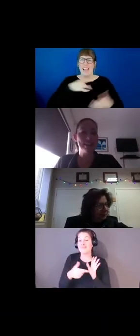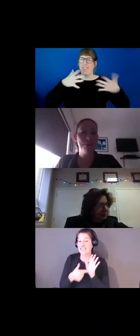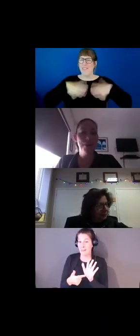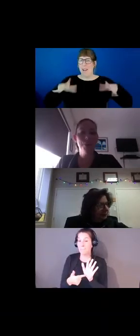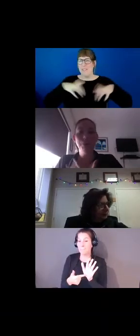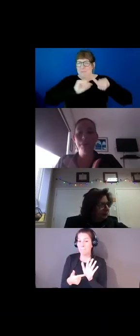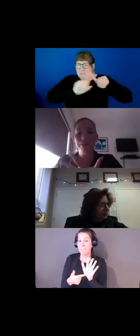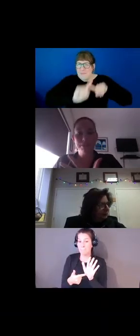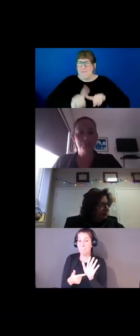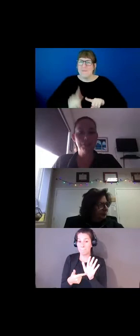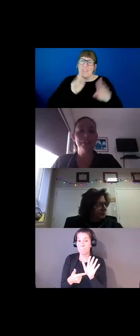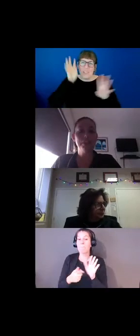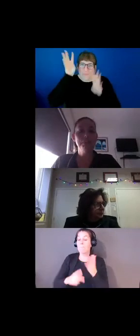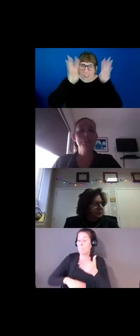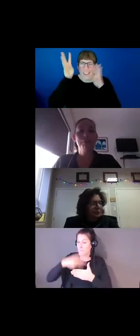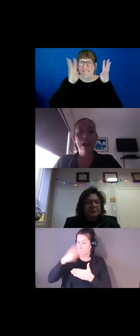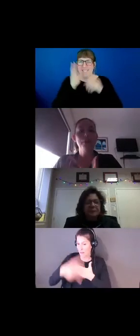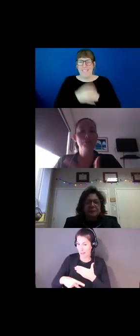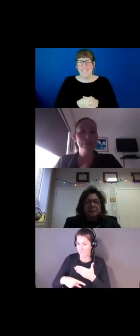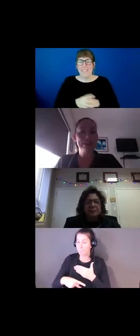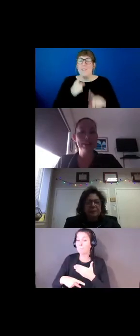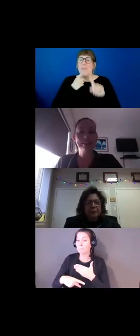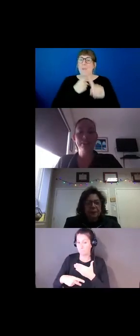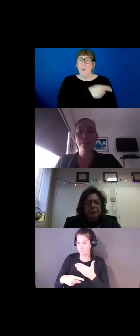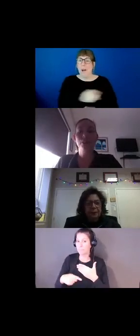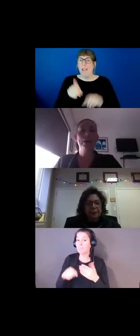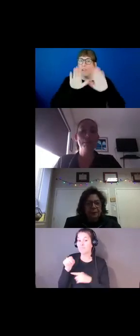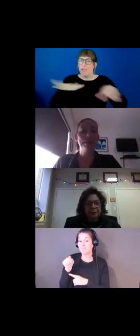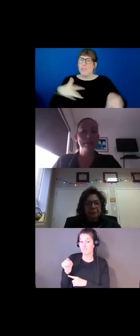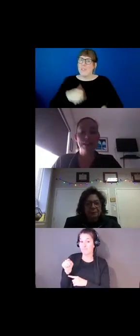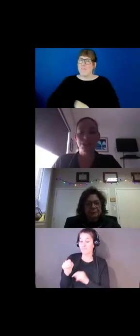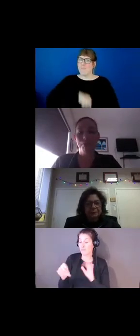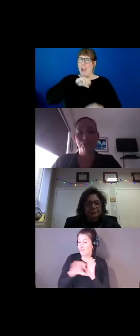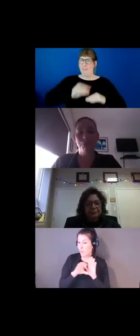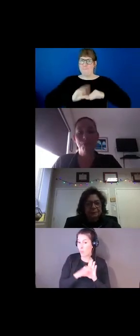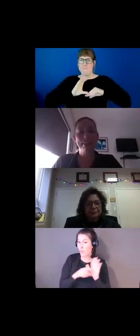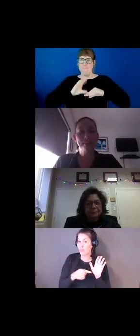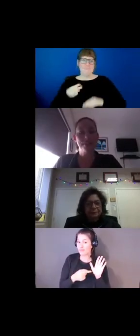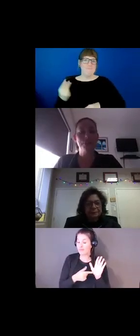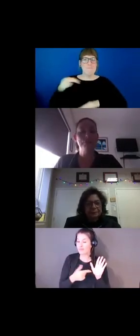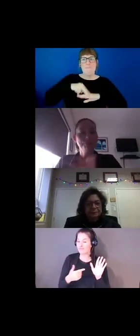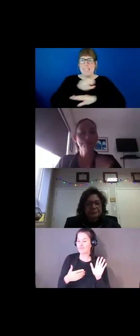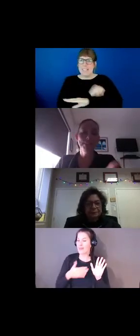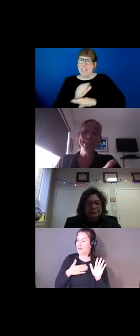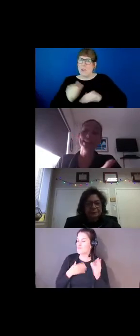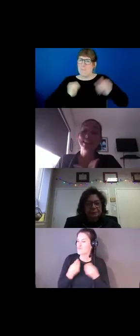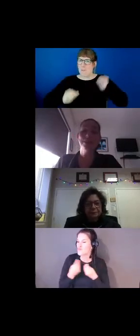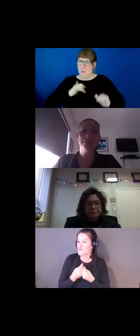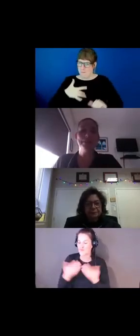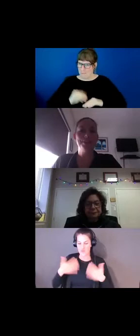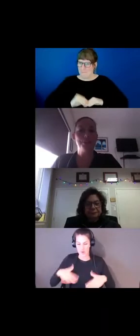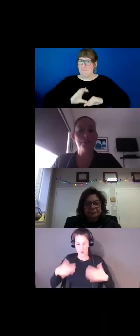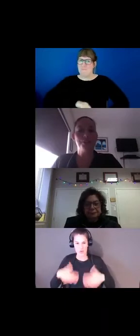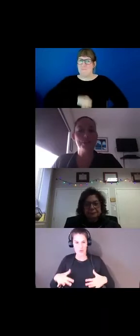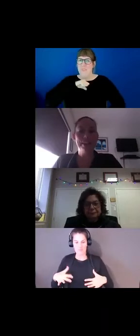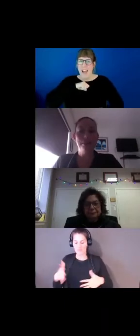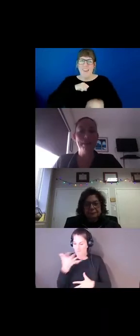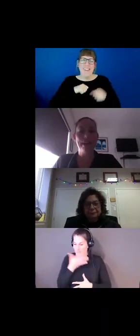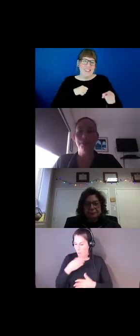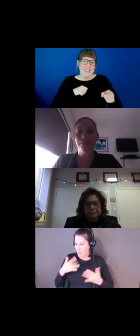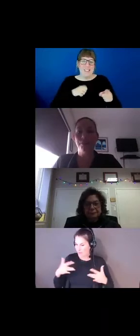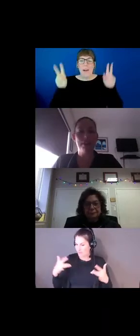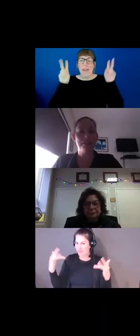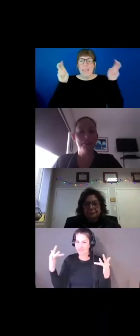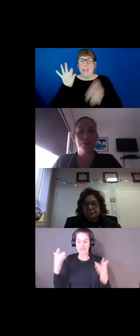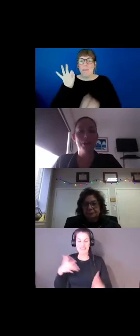because we want them to feel proud of what it is that they're going up on stage and performing. So in this case, we did do a Frozen theme, and